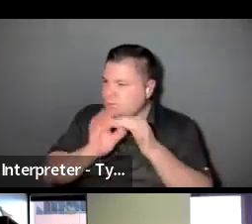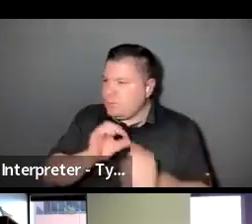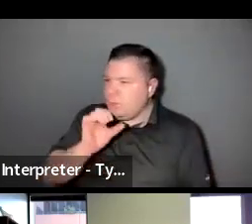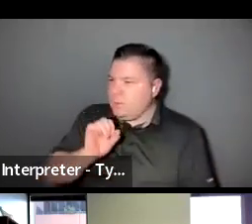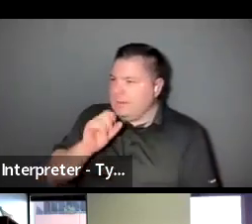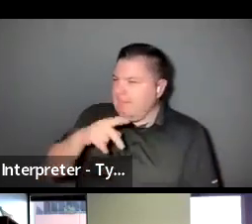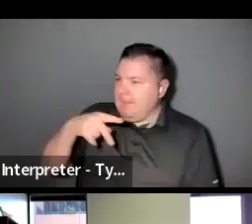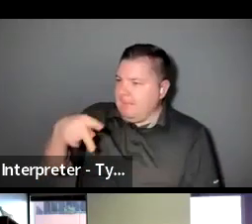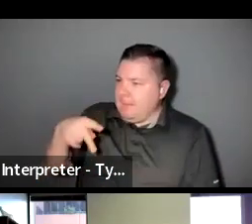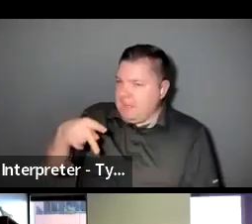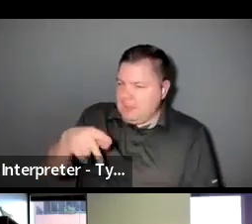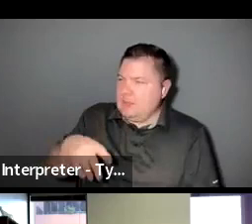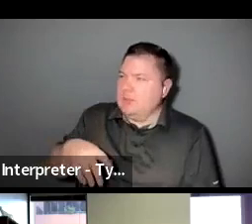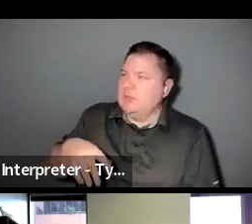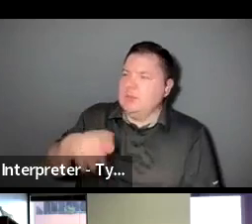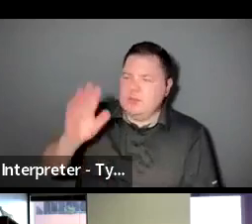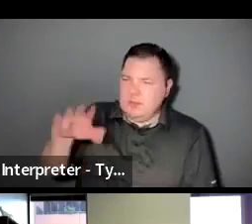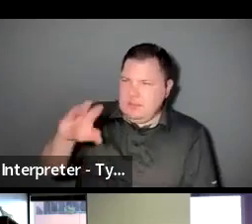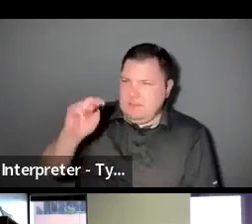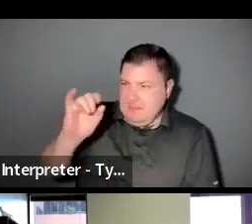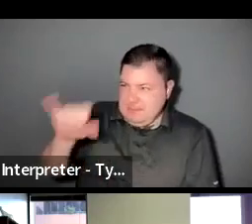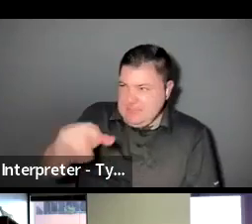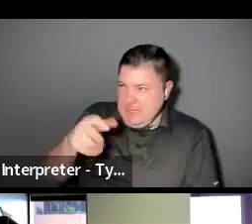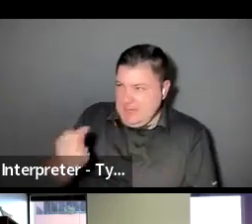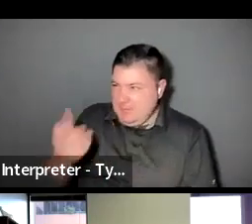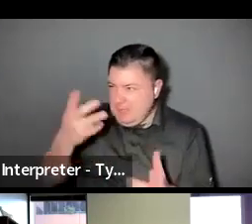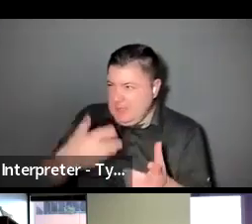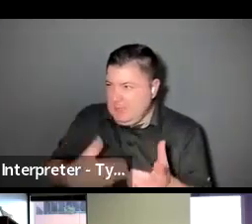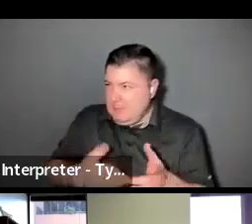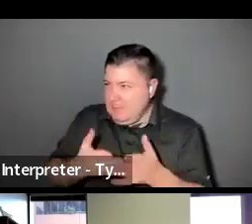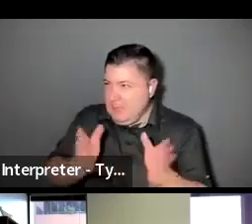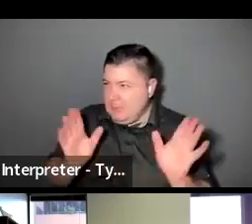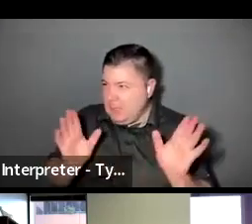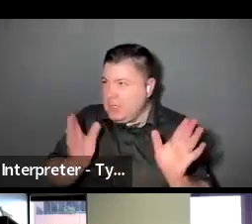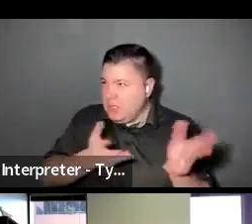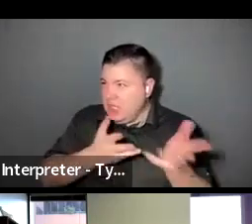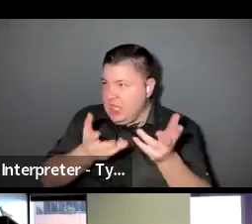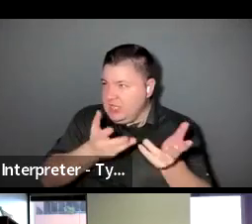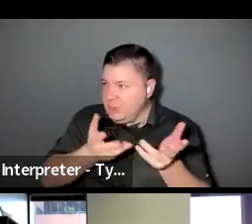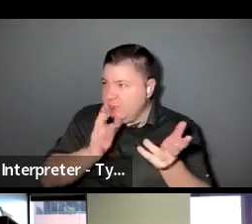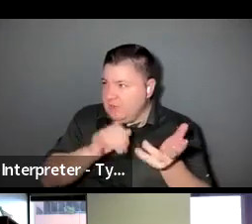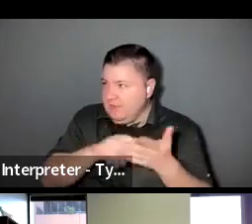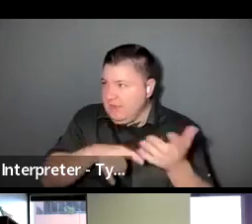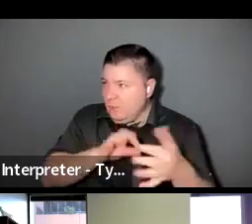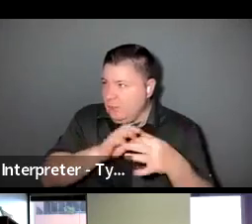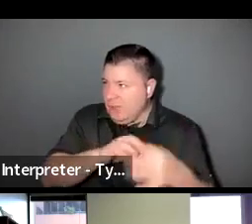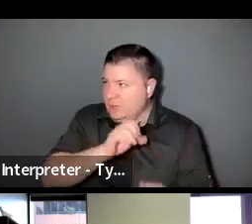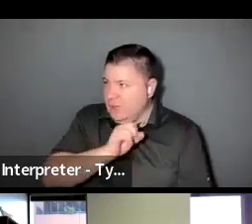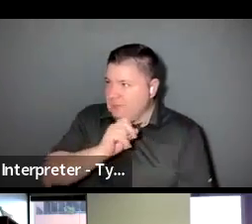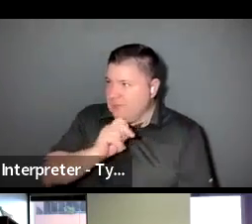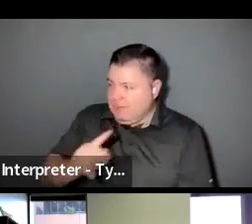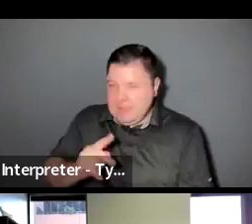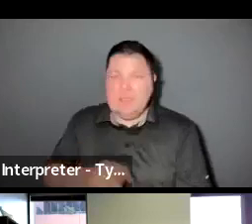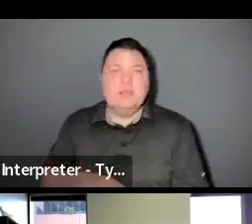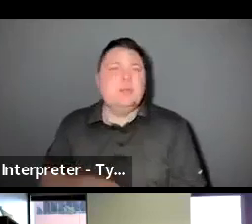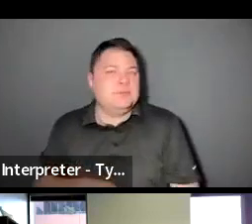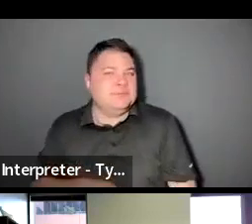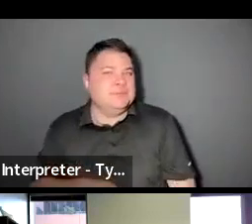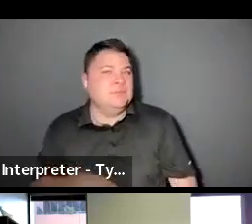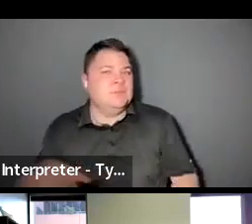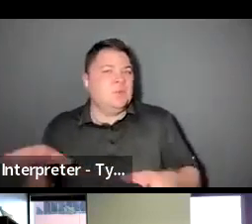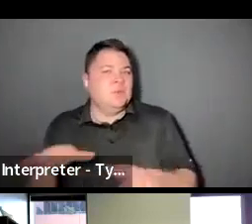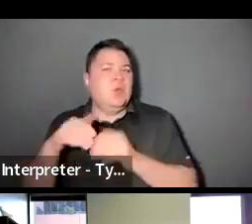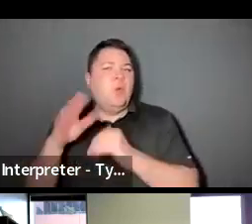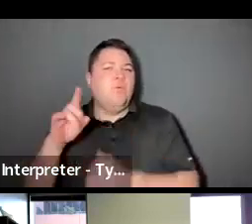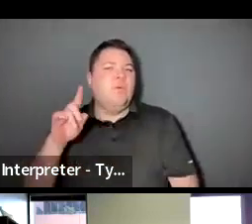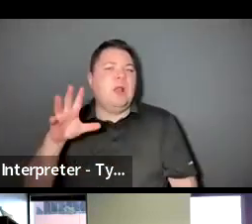Missy, how many public engagements have we done relative to Secure Platforms Plan? Well, we've done over